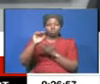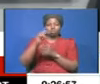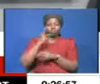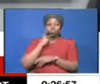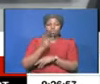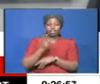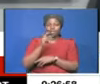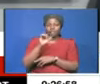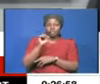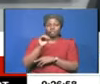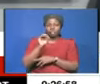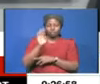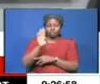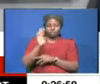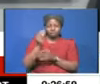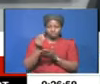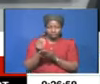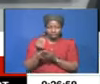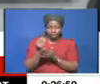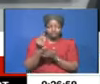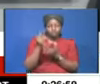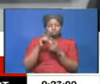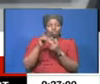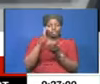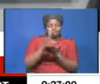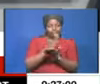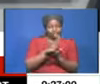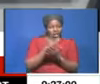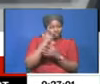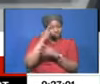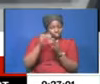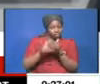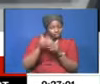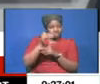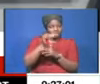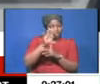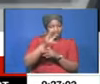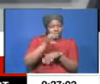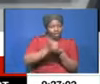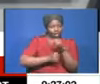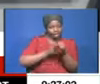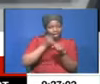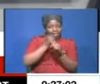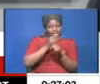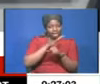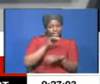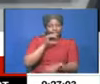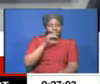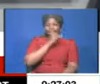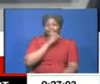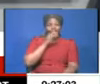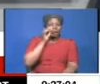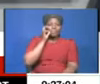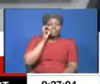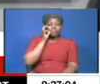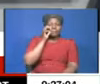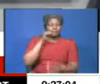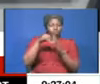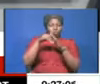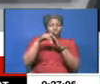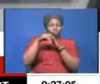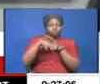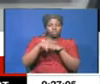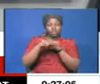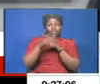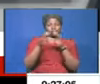250 billion shillings to the sector for the next 5 years, and Wajakoyah's root party seeking to